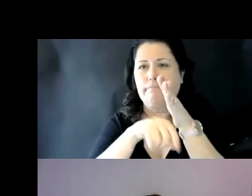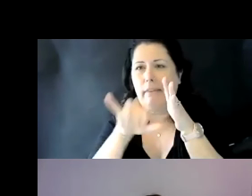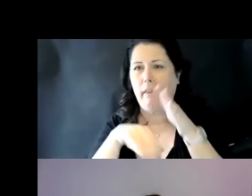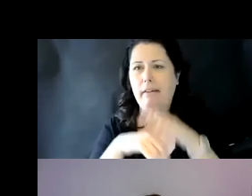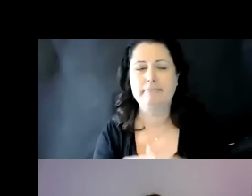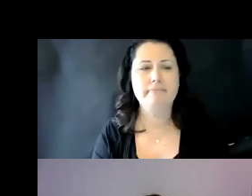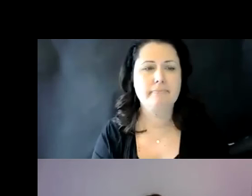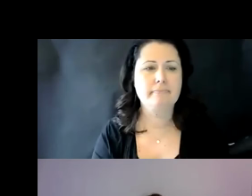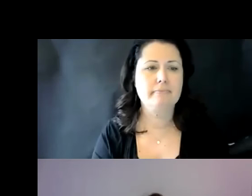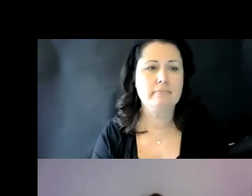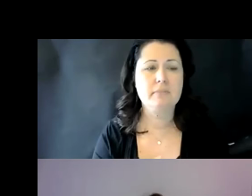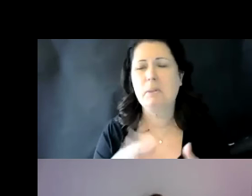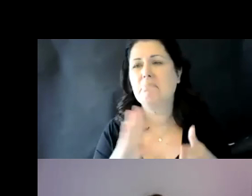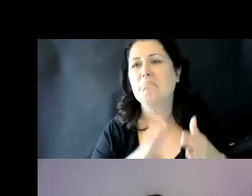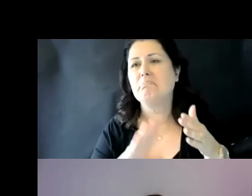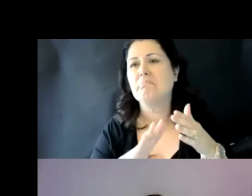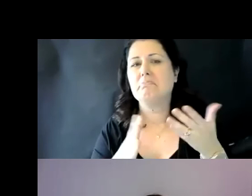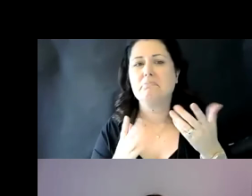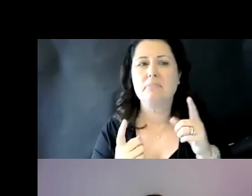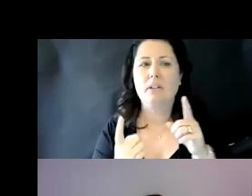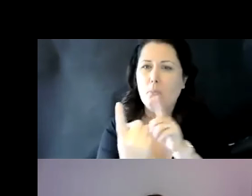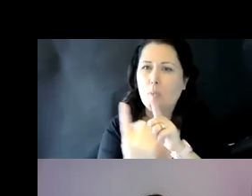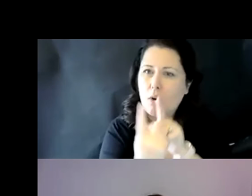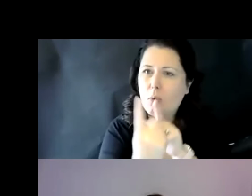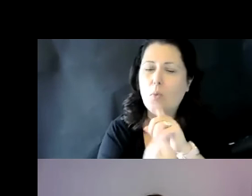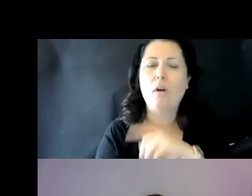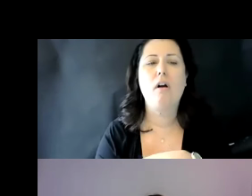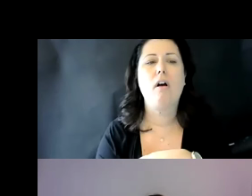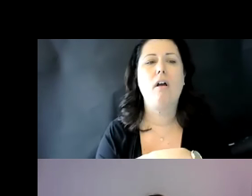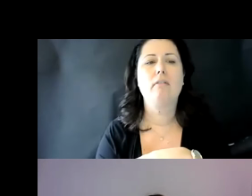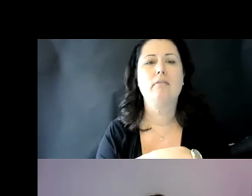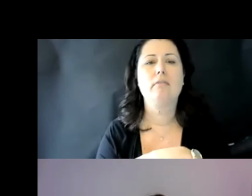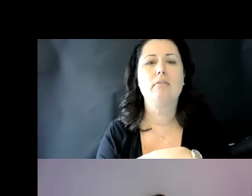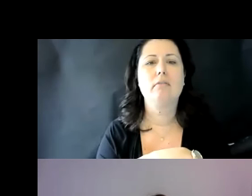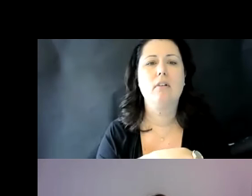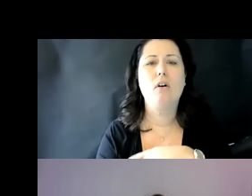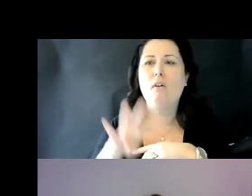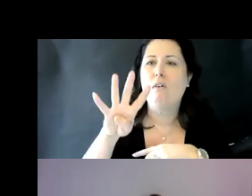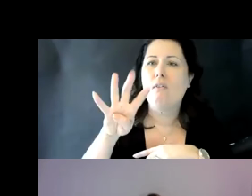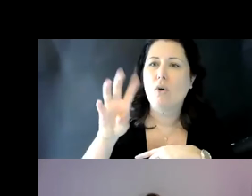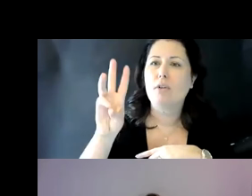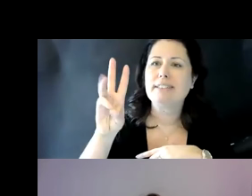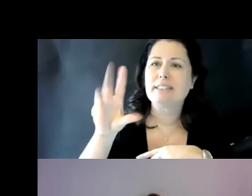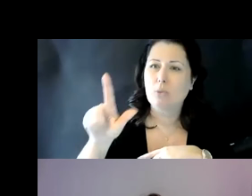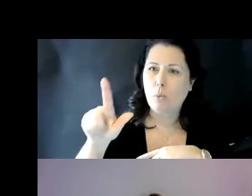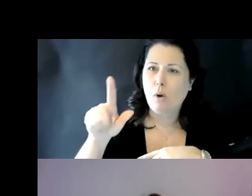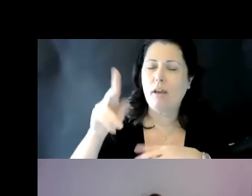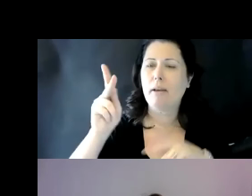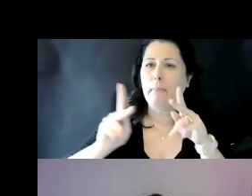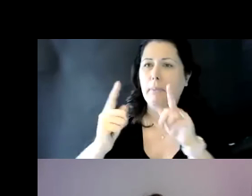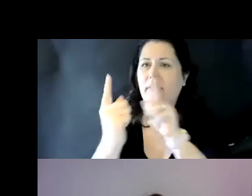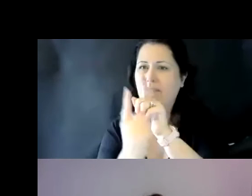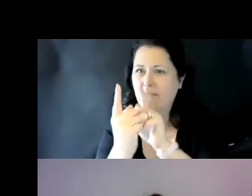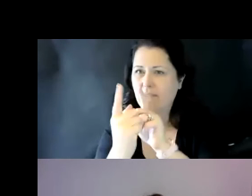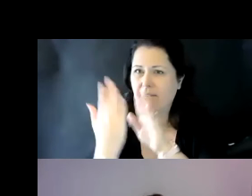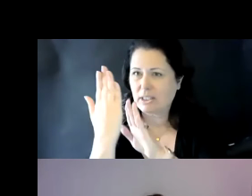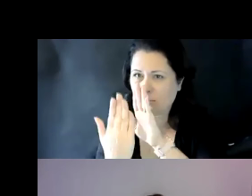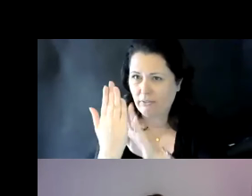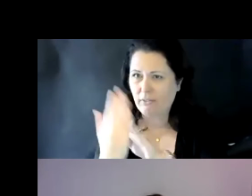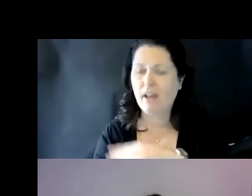but it was basically face-to-face and online. We had 461 people completing it face-to-face,